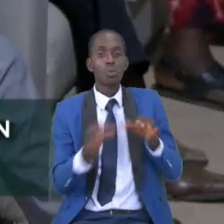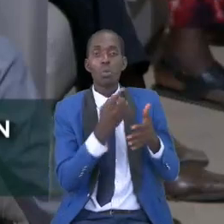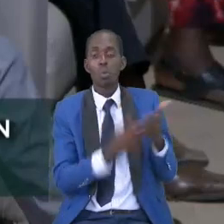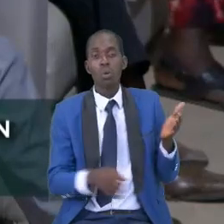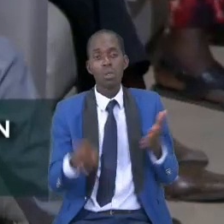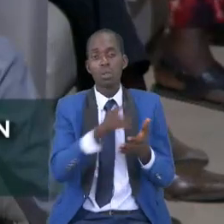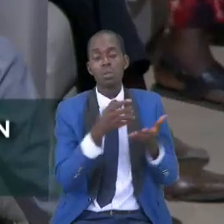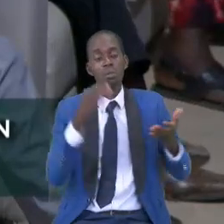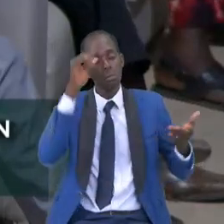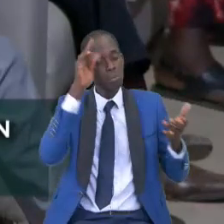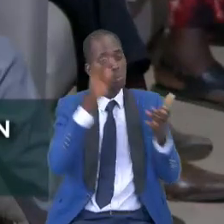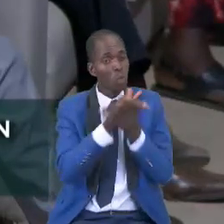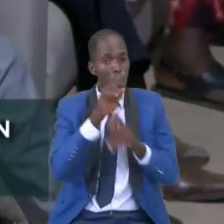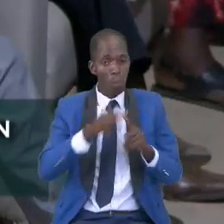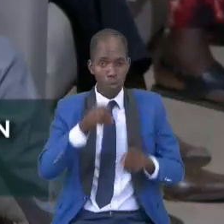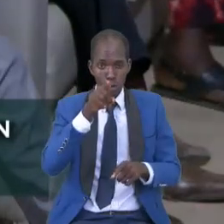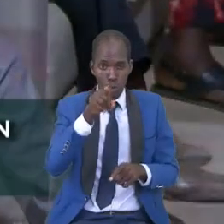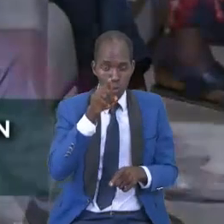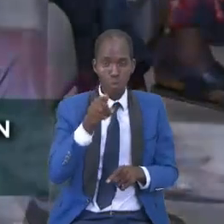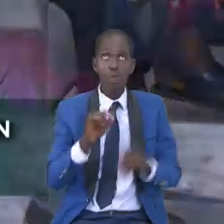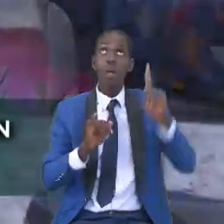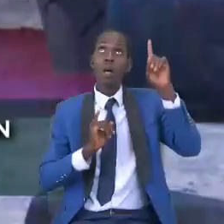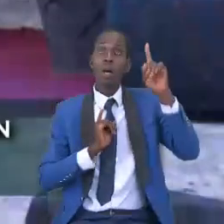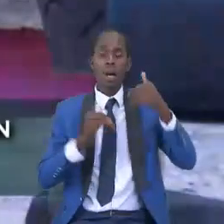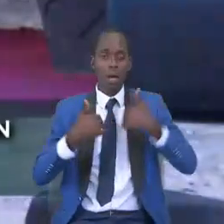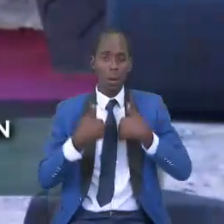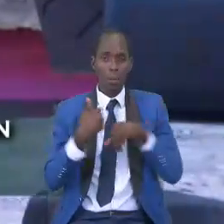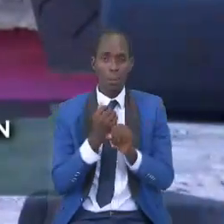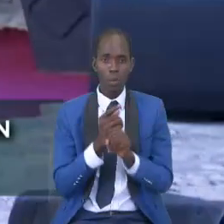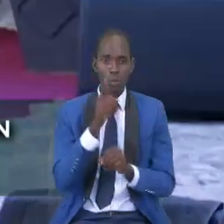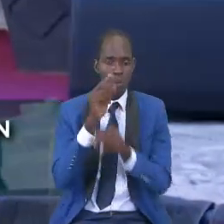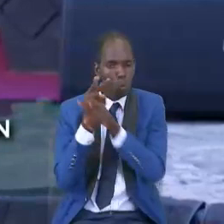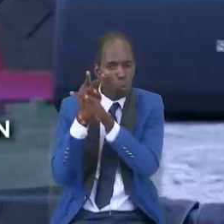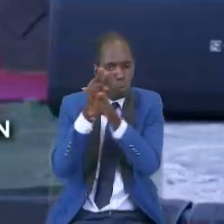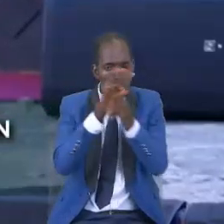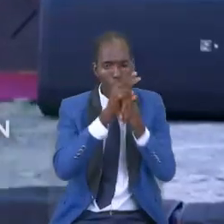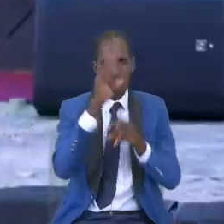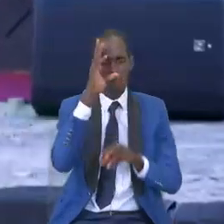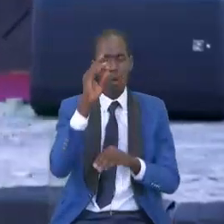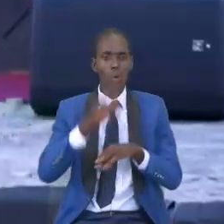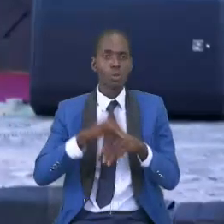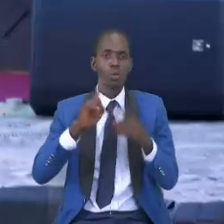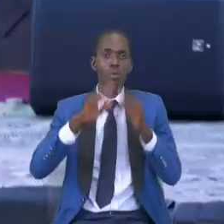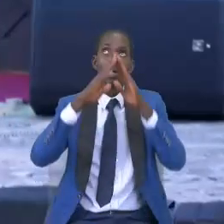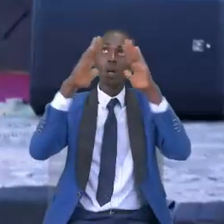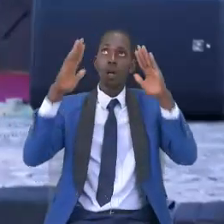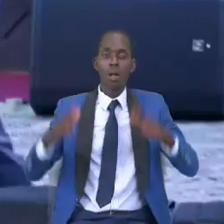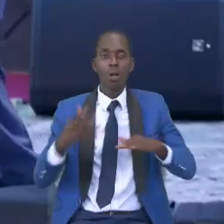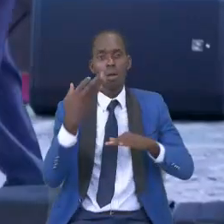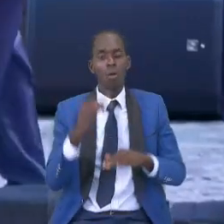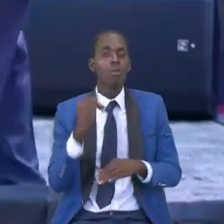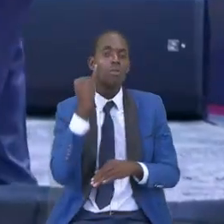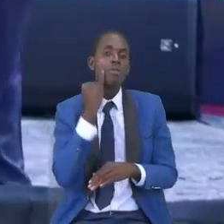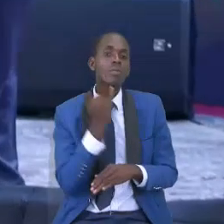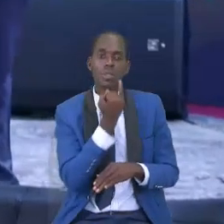doing, but you, I have made you a watchman unto the house of Israel.